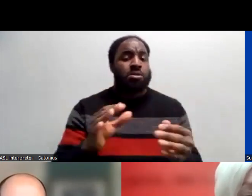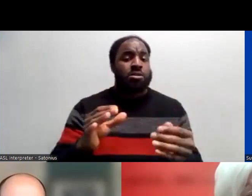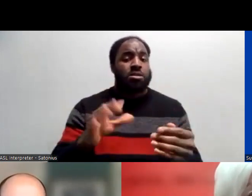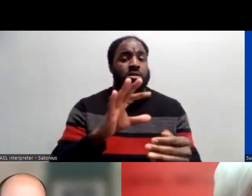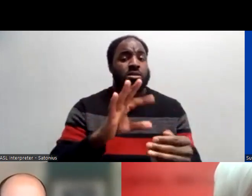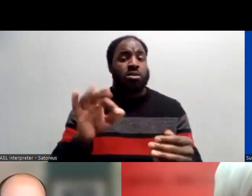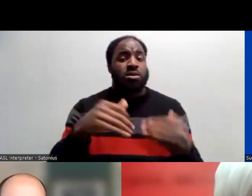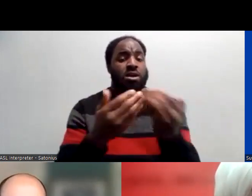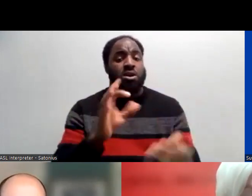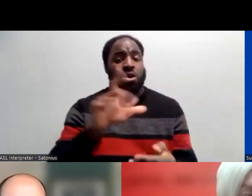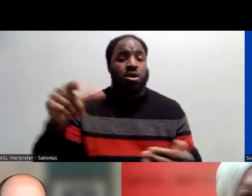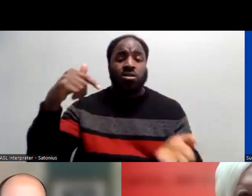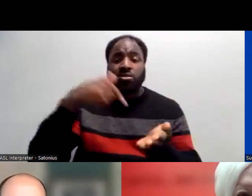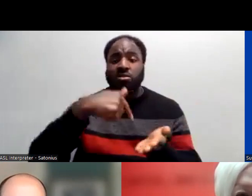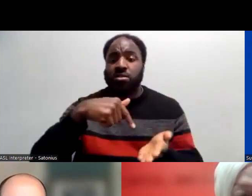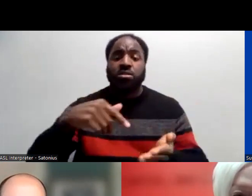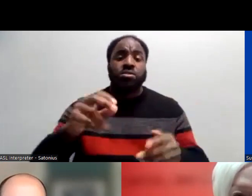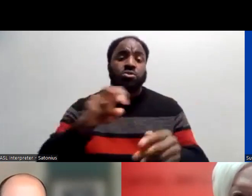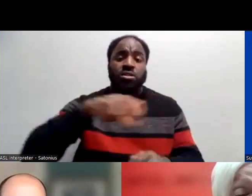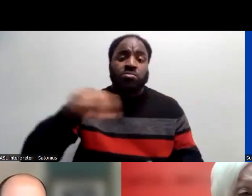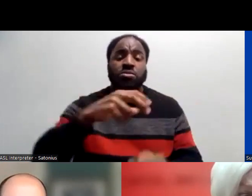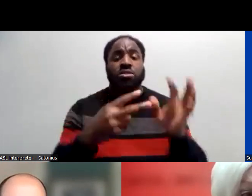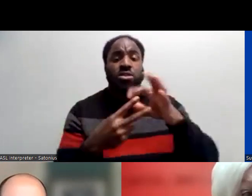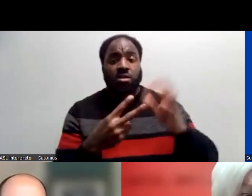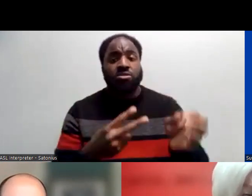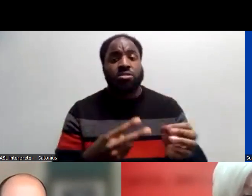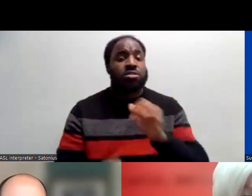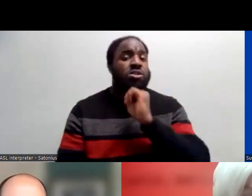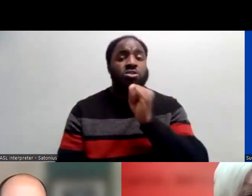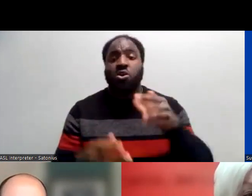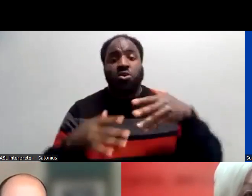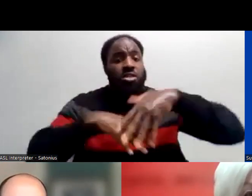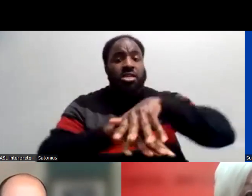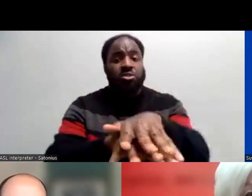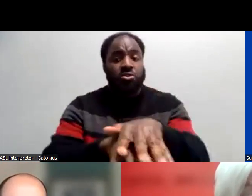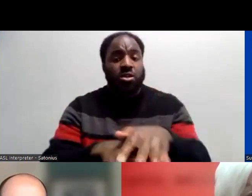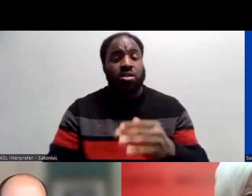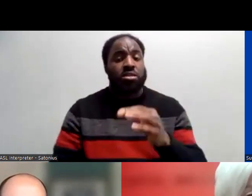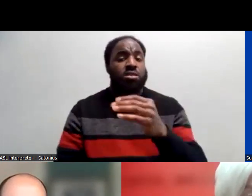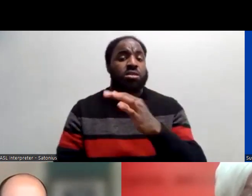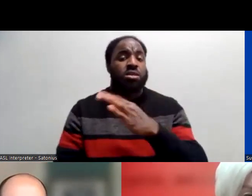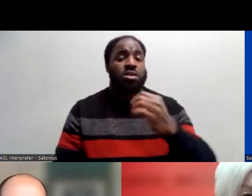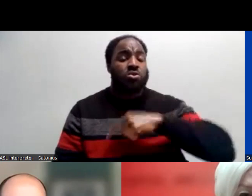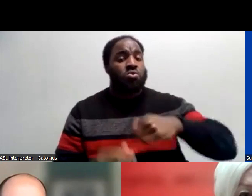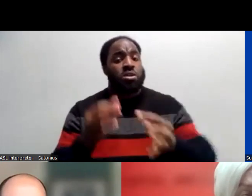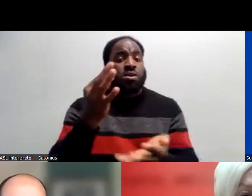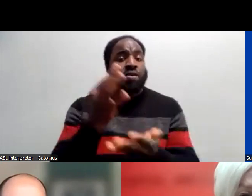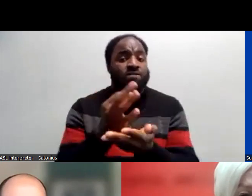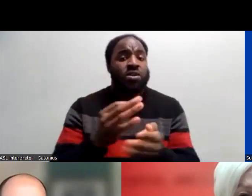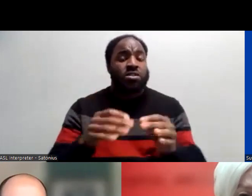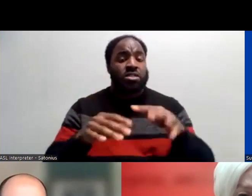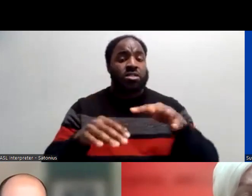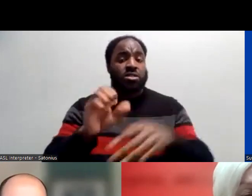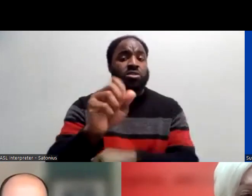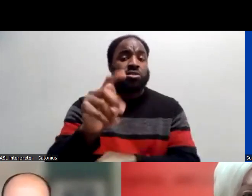these transportation options don't integrate, And where funding streams, it's difficult